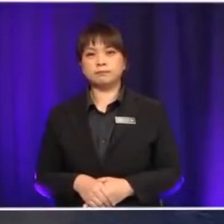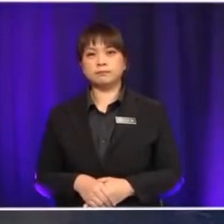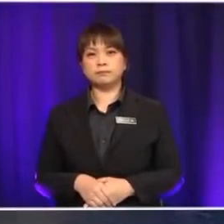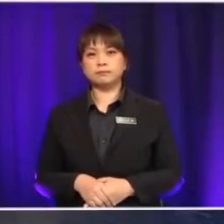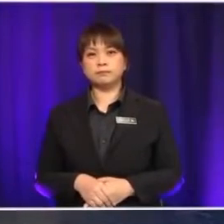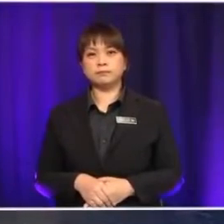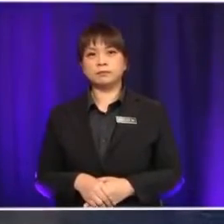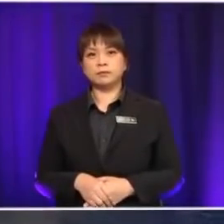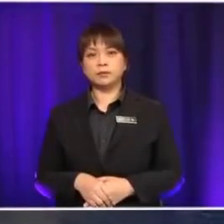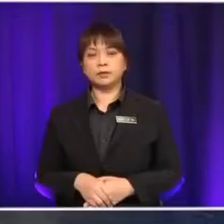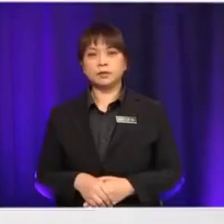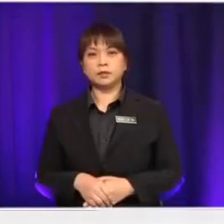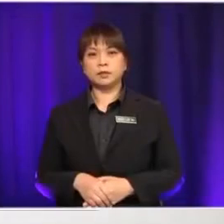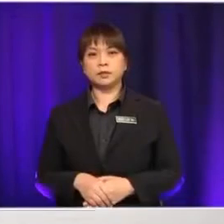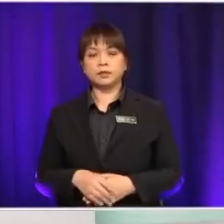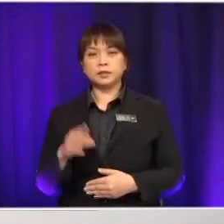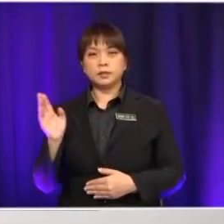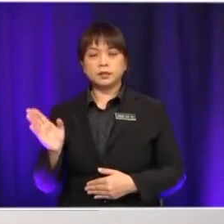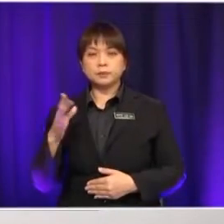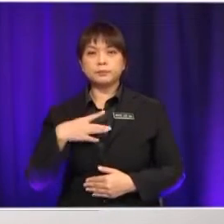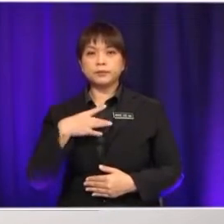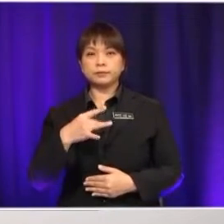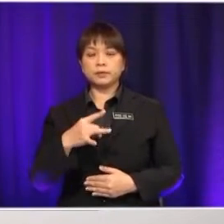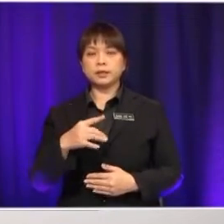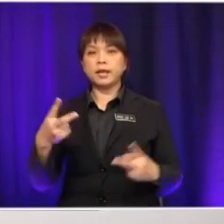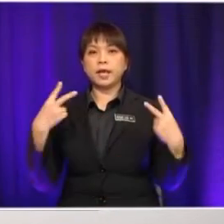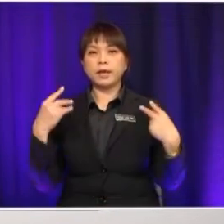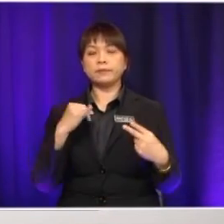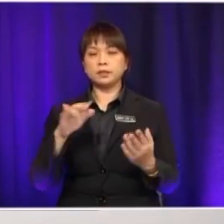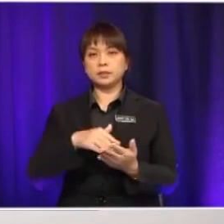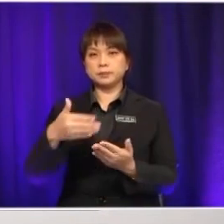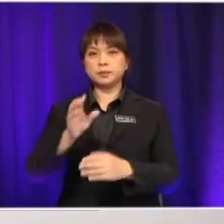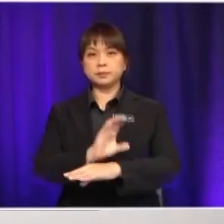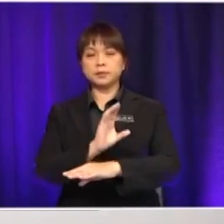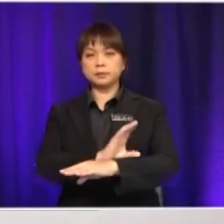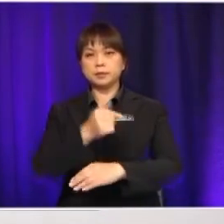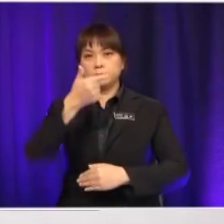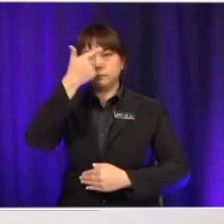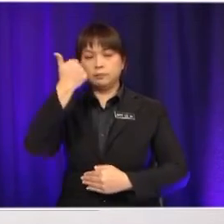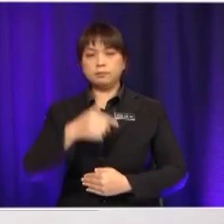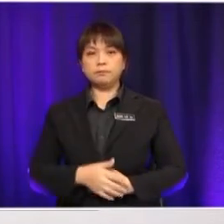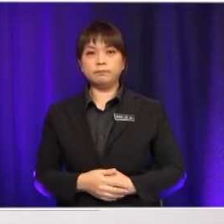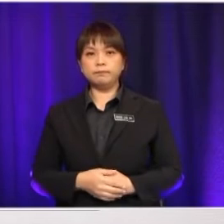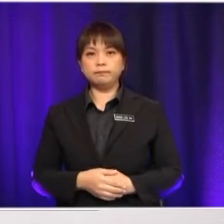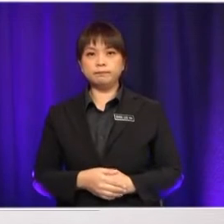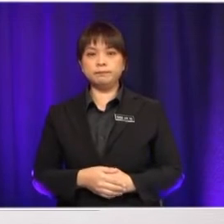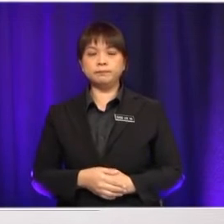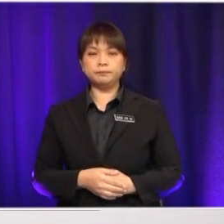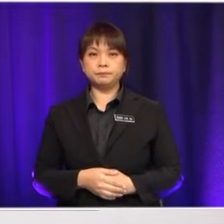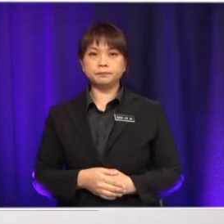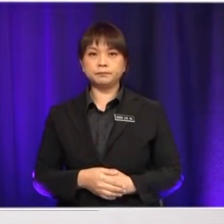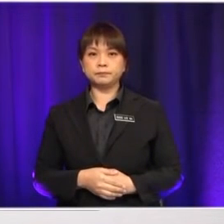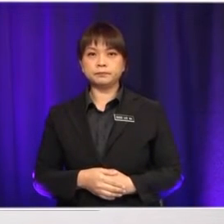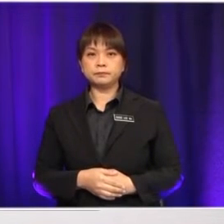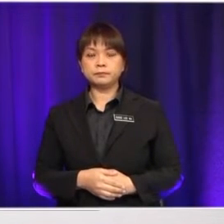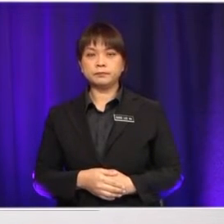computer or a laptop? I prefer having a laptop computer because I noticed that the feature of the laptop will help me a lot